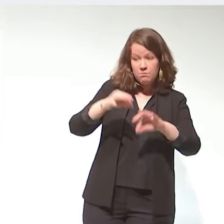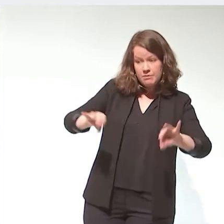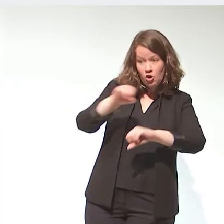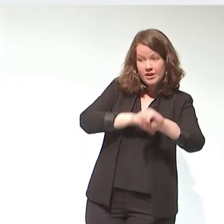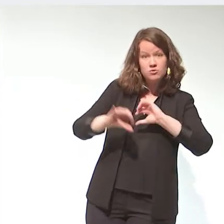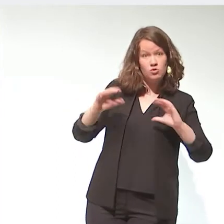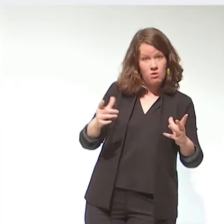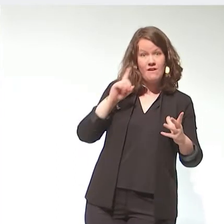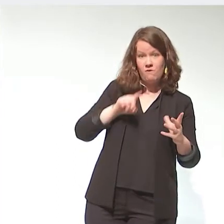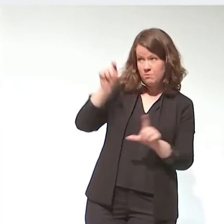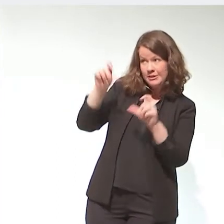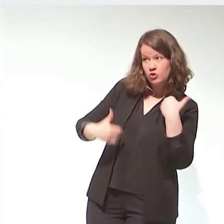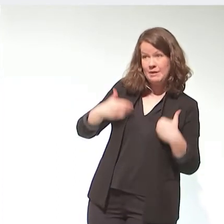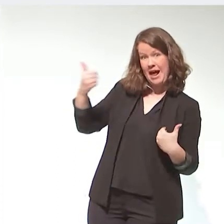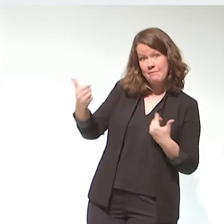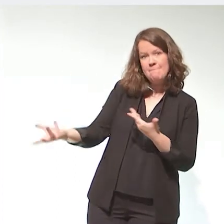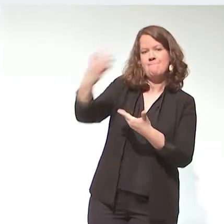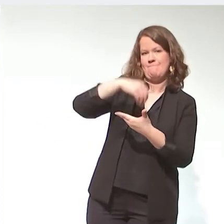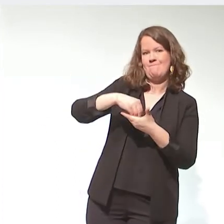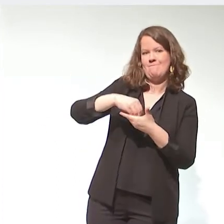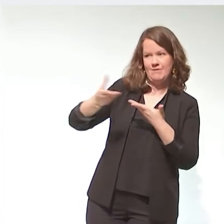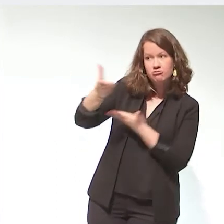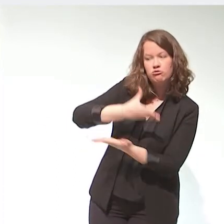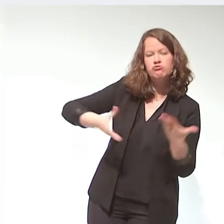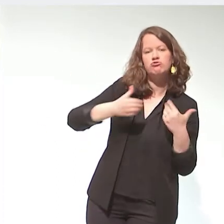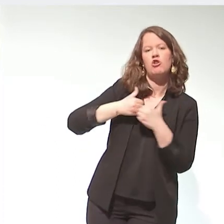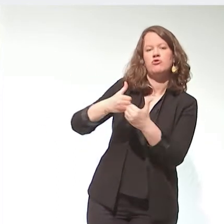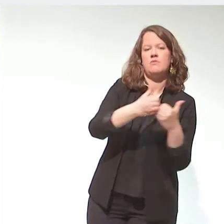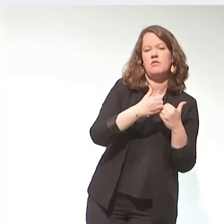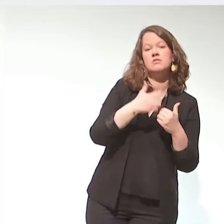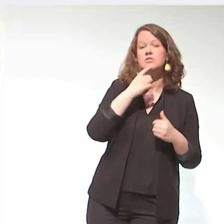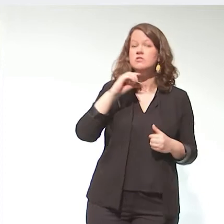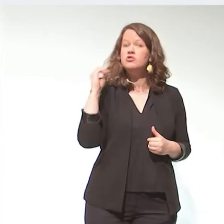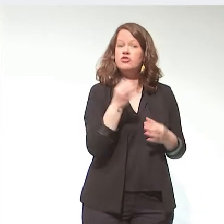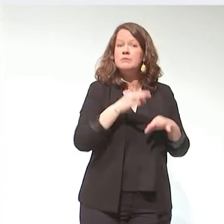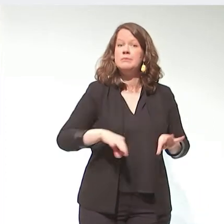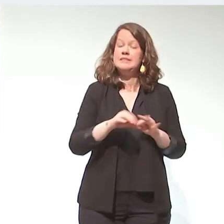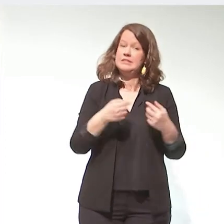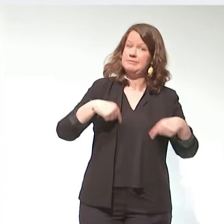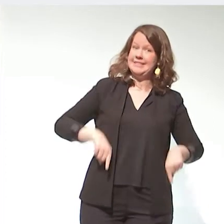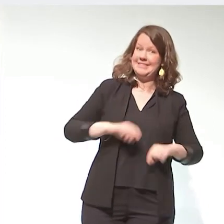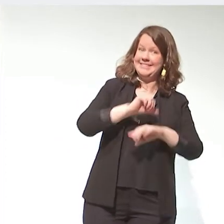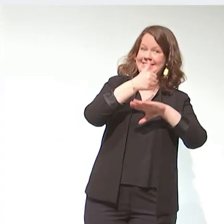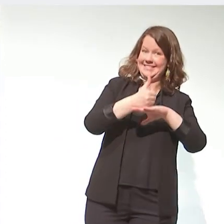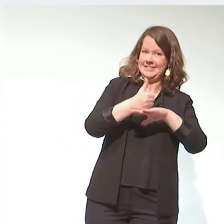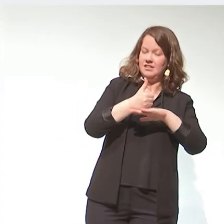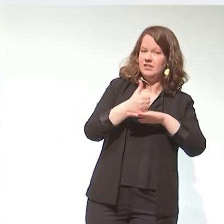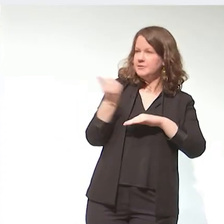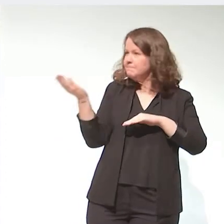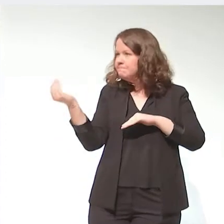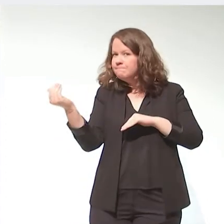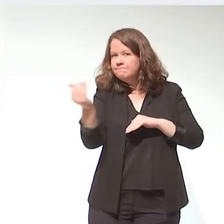and this transposition must be done together with the organizations of